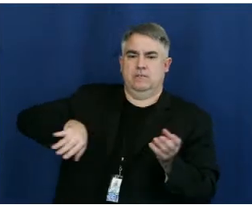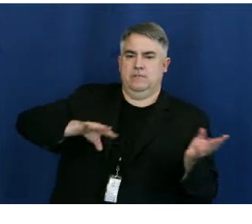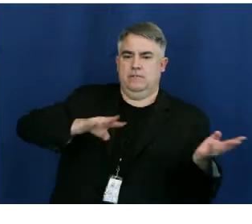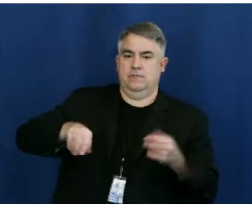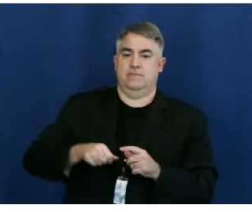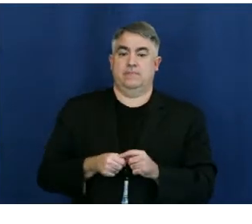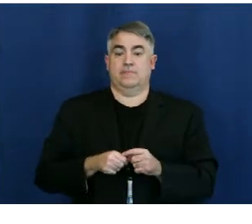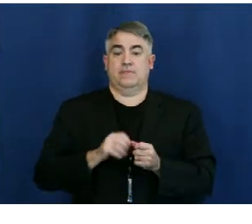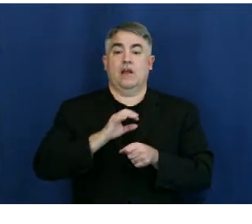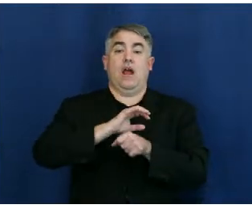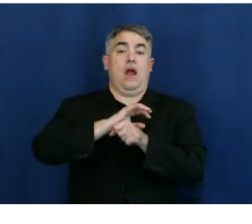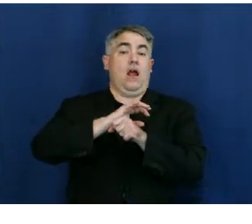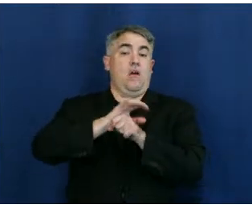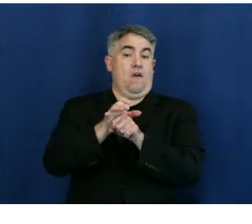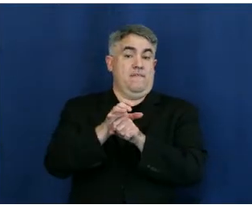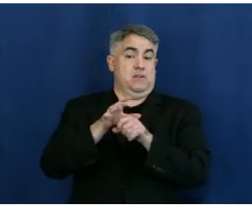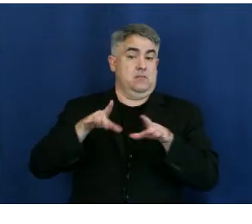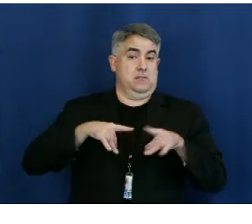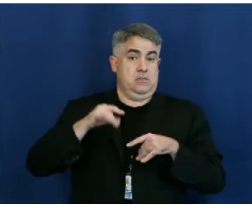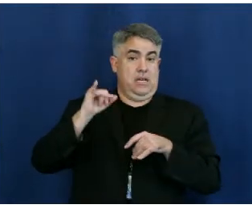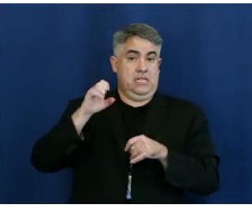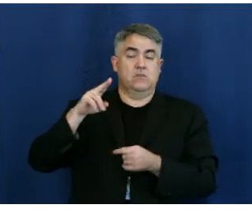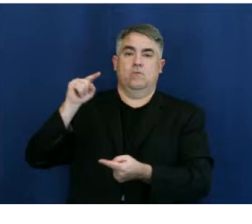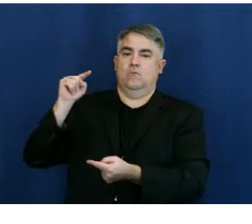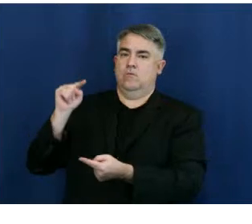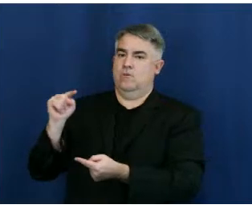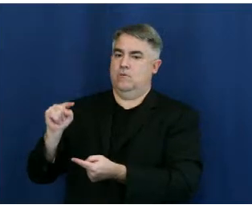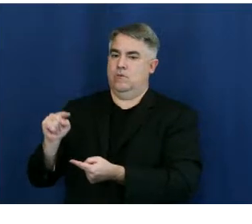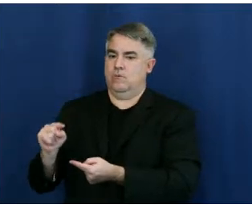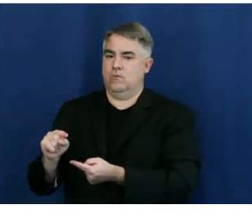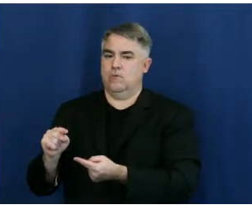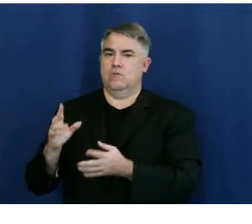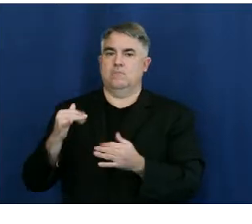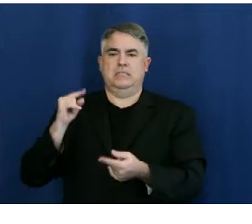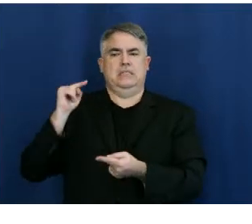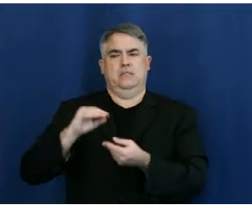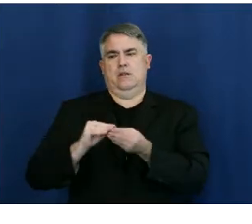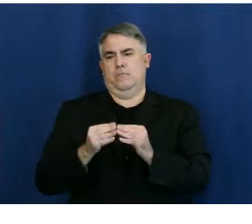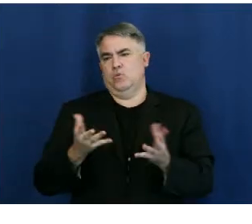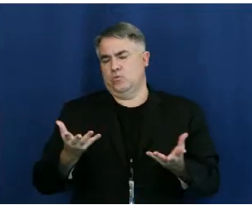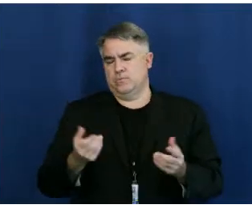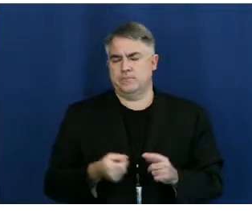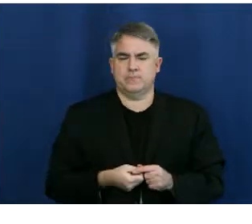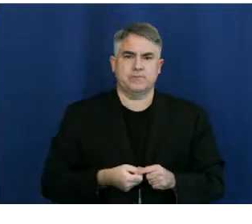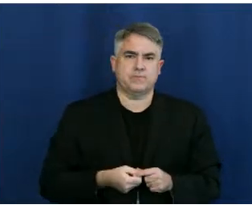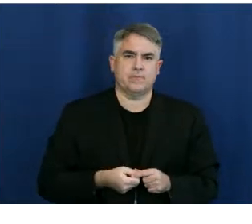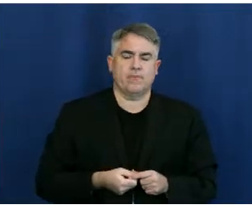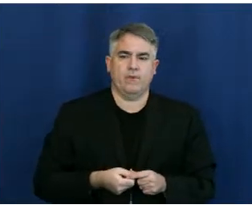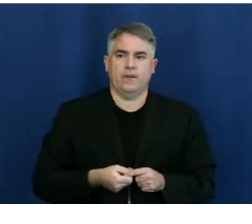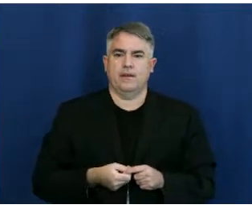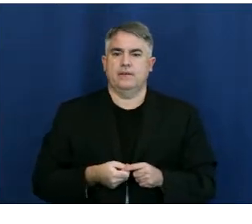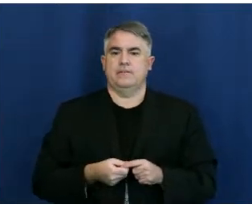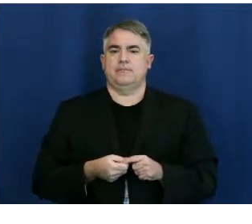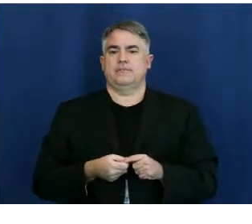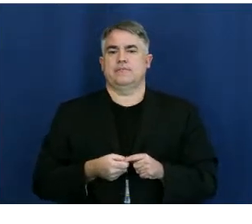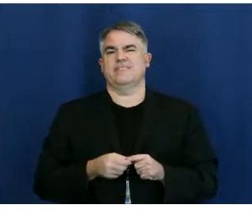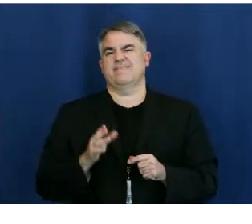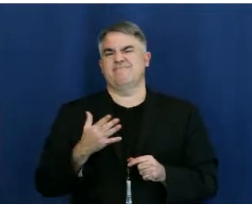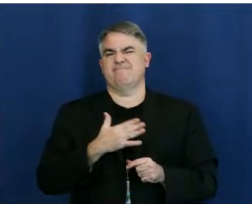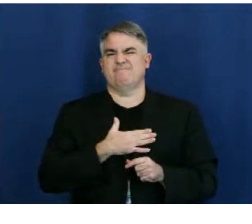with cases and generally with COVID-related hospitalizations. And then, unfortunately, we report today